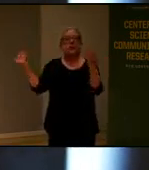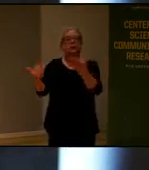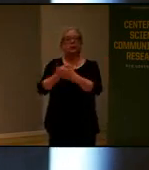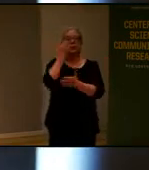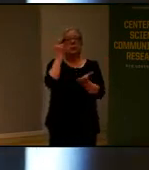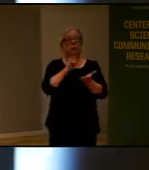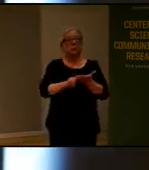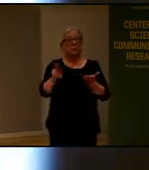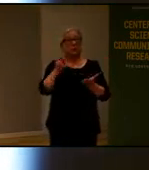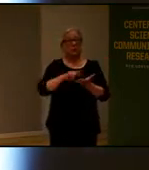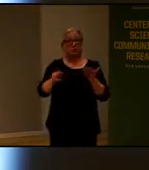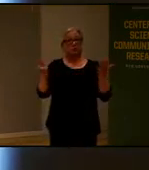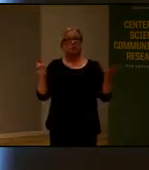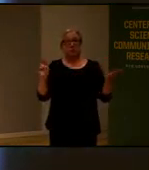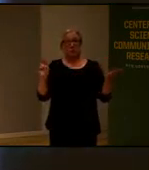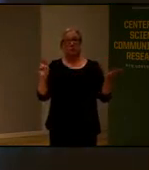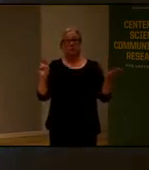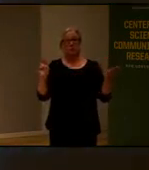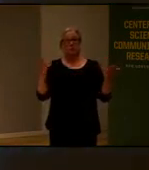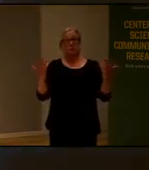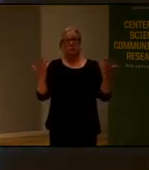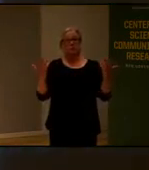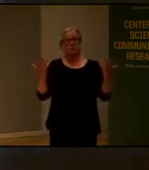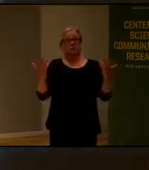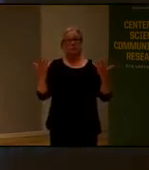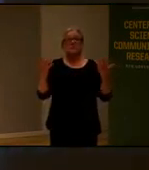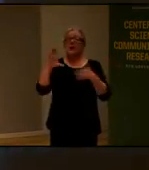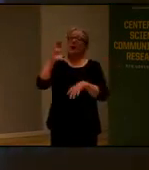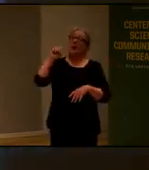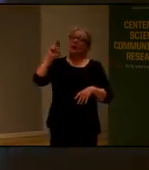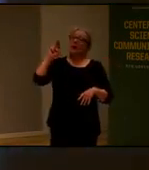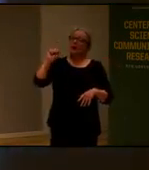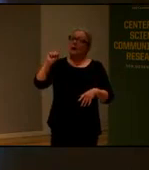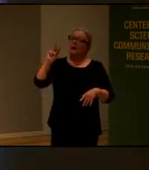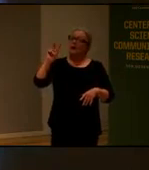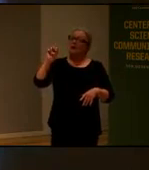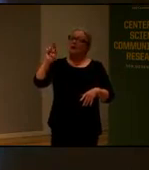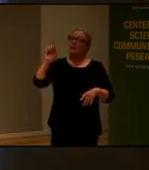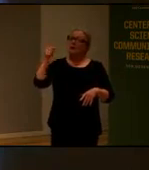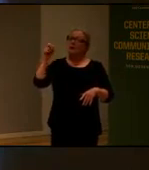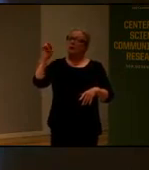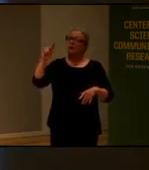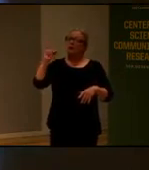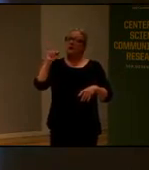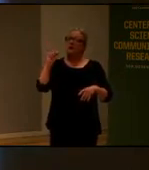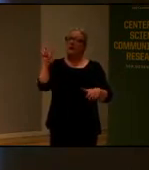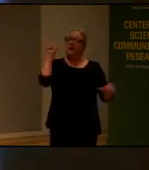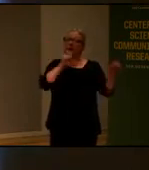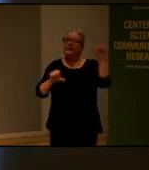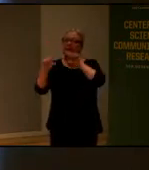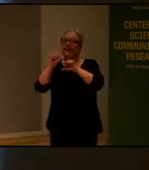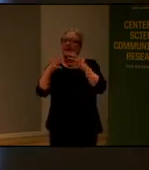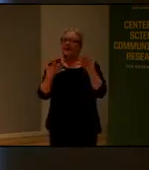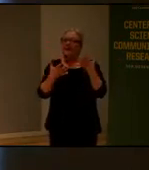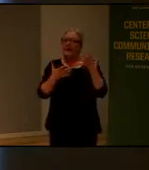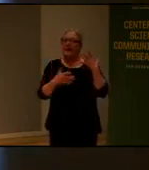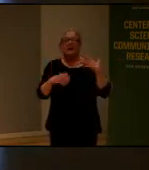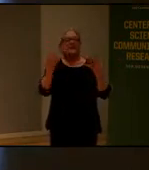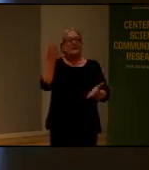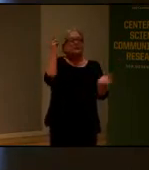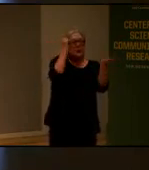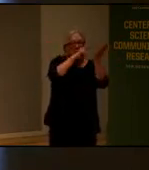So convergent science, there's a lot of really fun terms around that. But it's really hard because people don't speak the same language. They come with